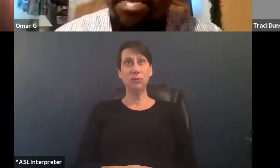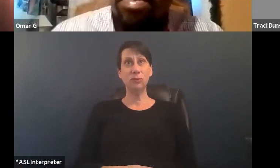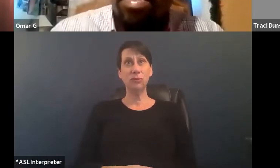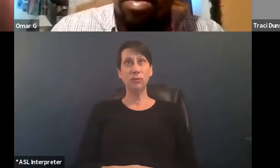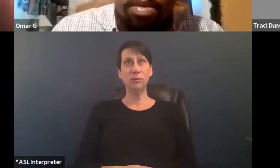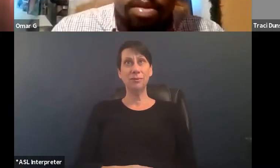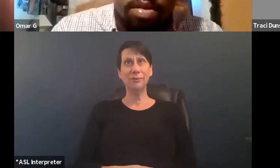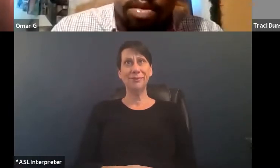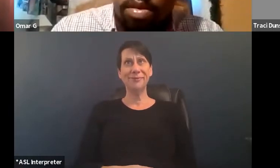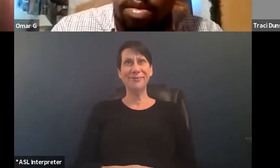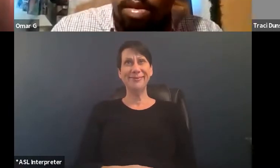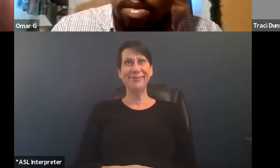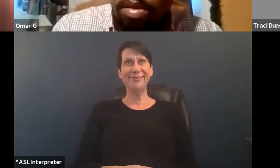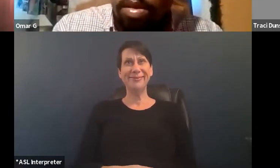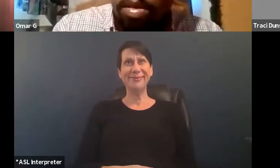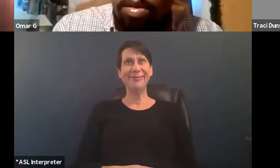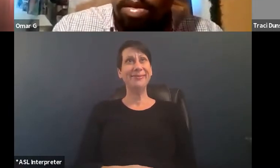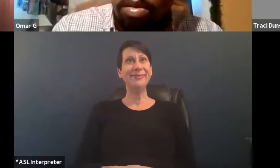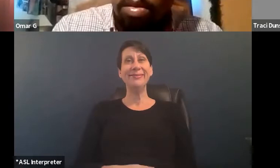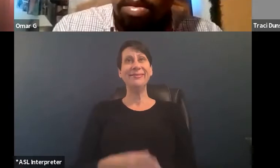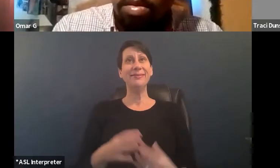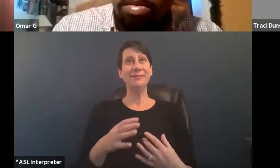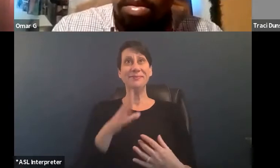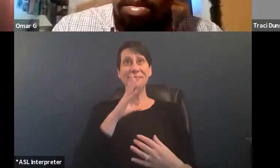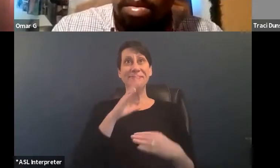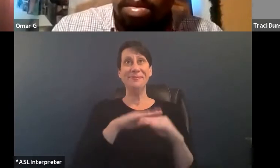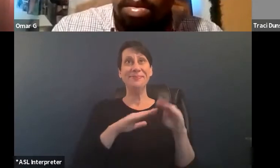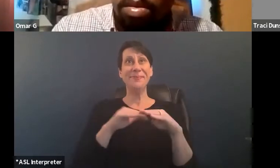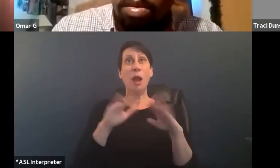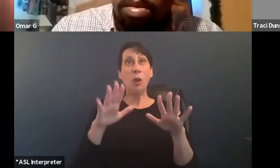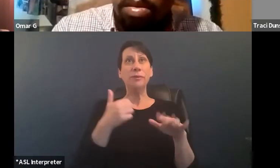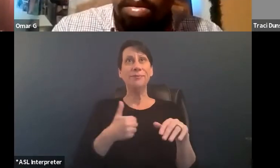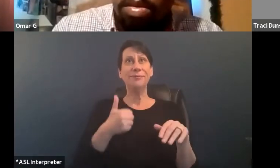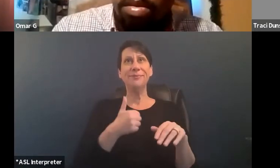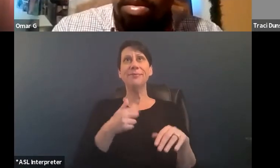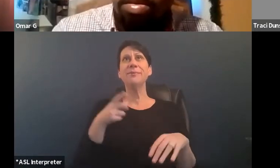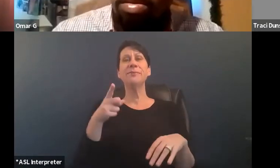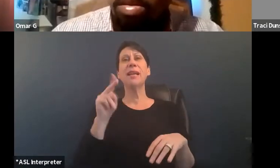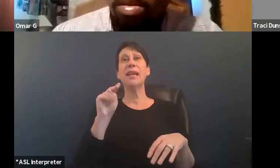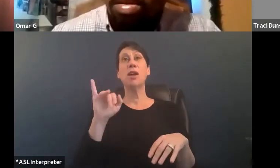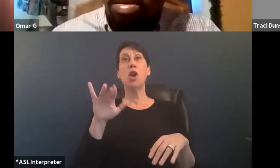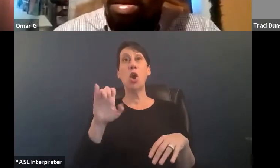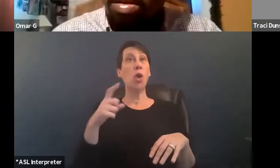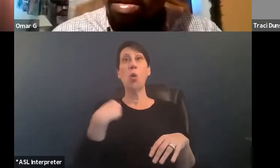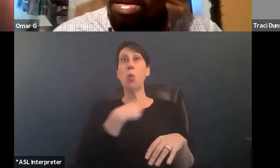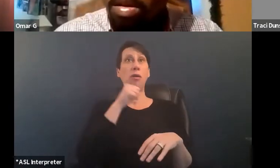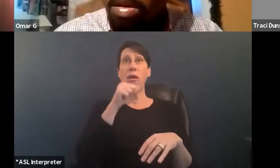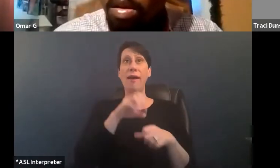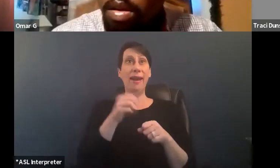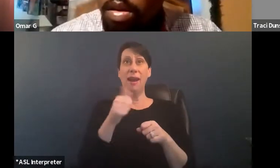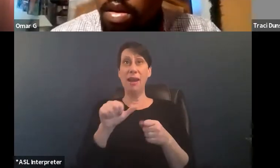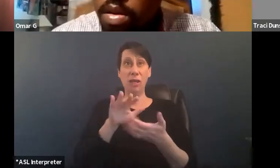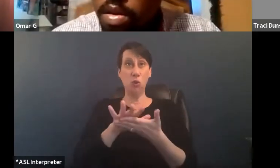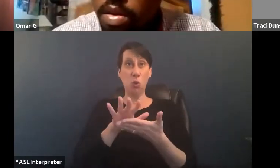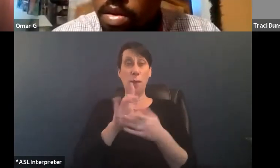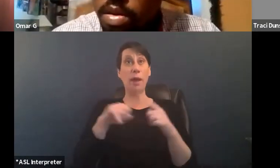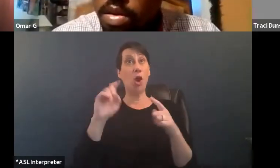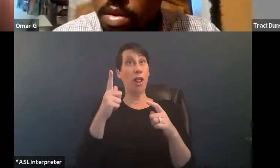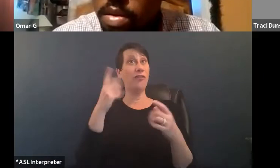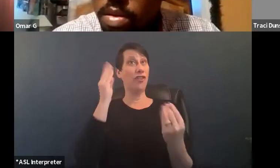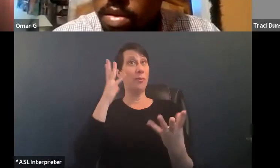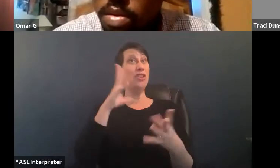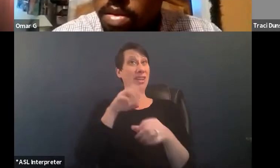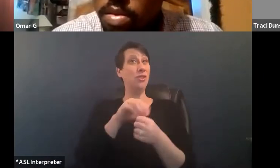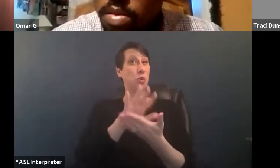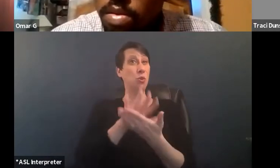I'll talk Any a other- little bit. Yeah. Oh, sorry. No. So we are not in any schools, but all of our information is. So